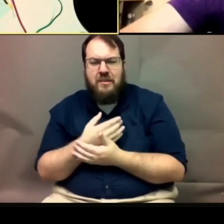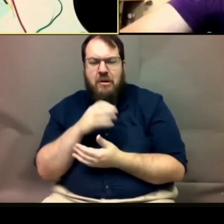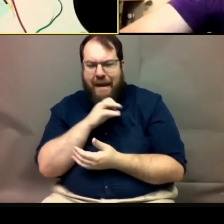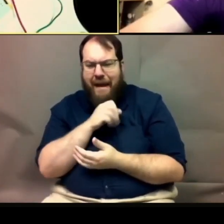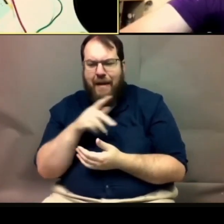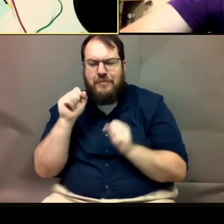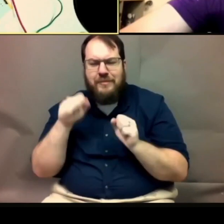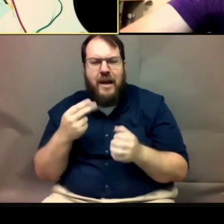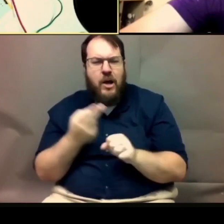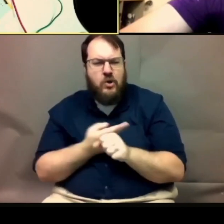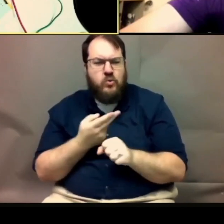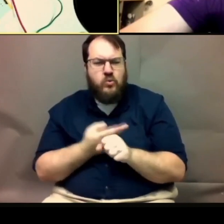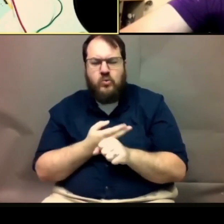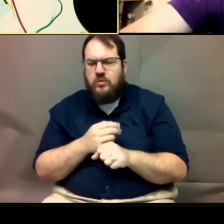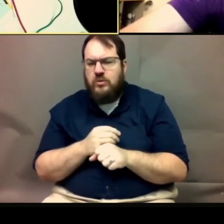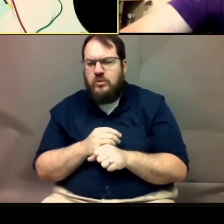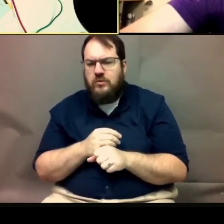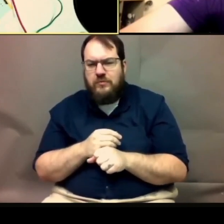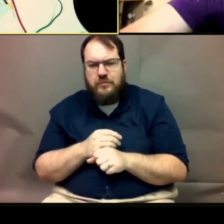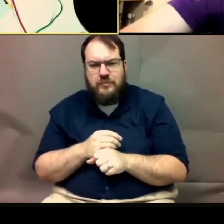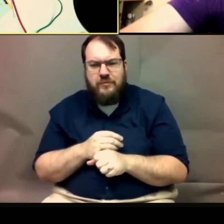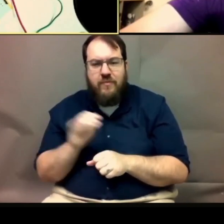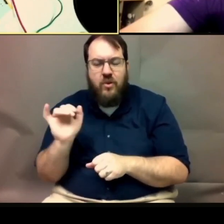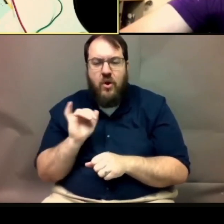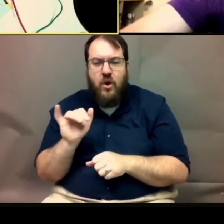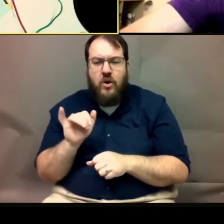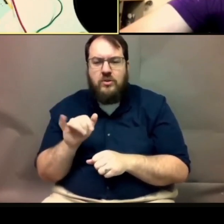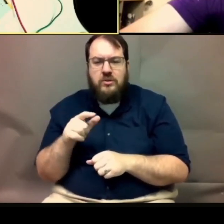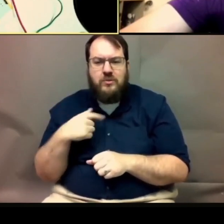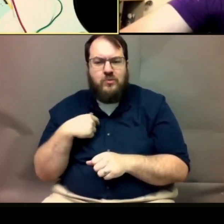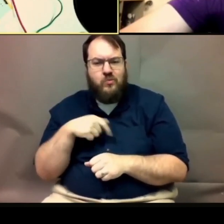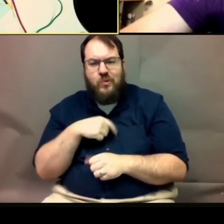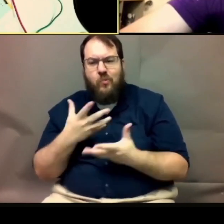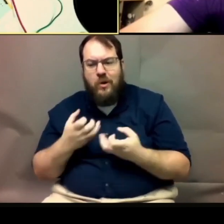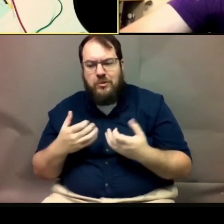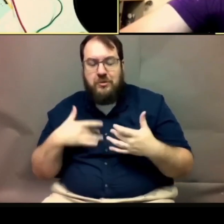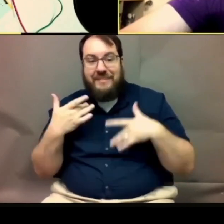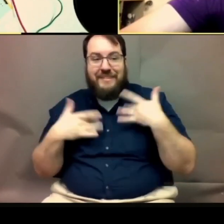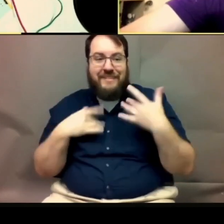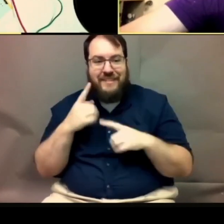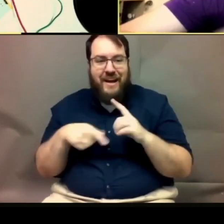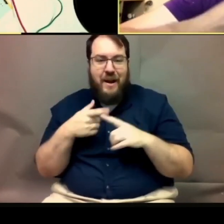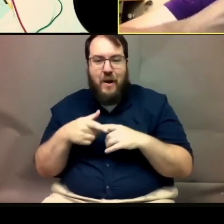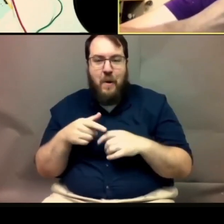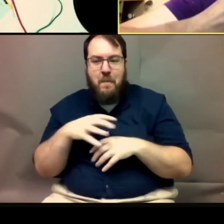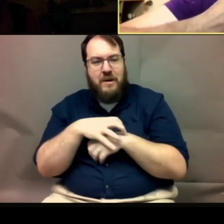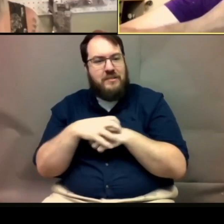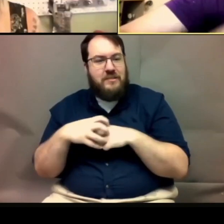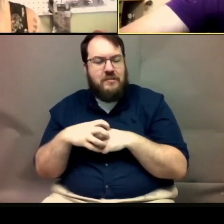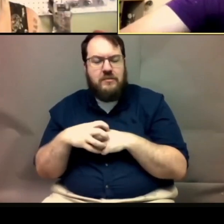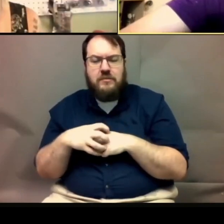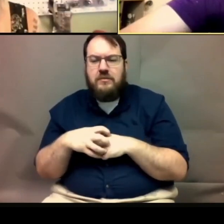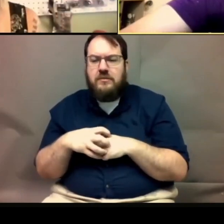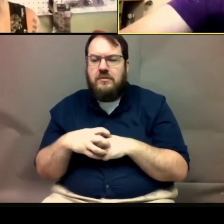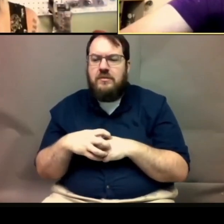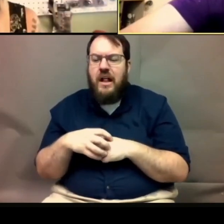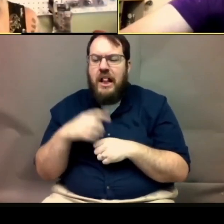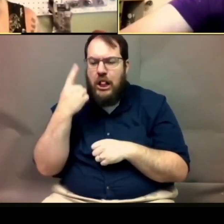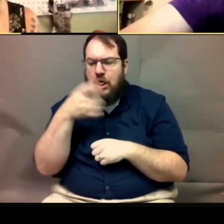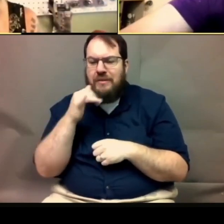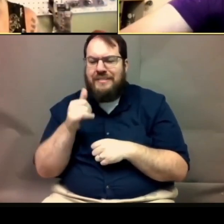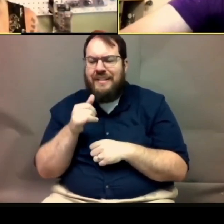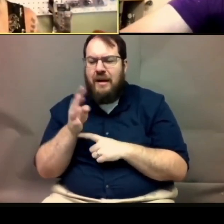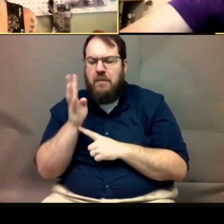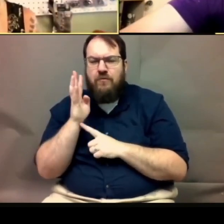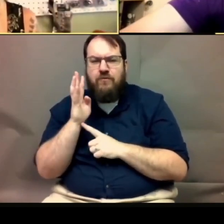can also use to get excited about Scratch. Get your kids excited. Colleen, we just have, looks like about 4 minutes left. So